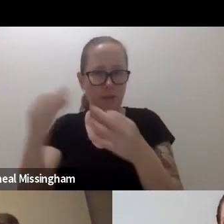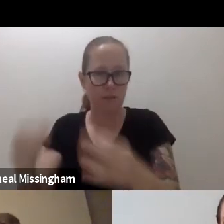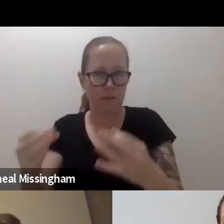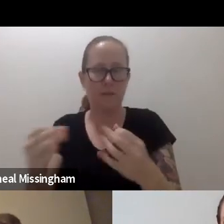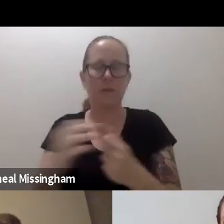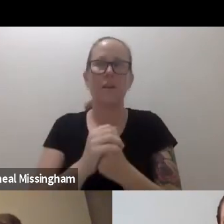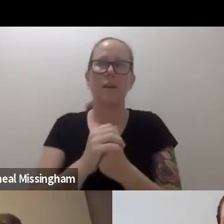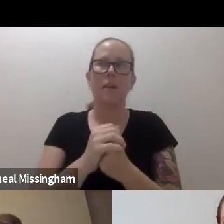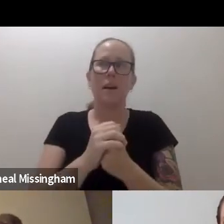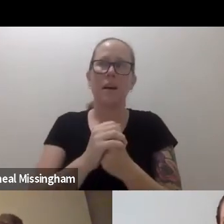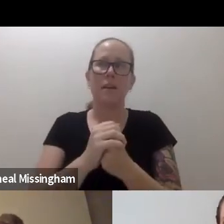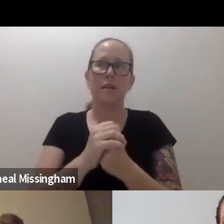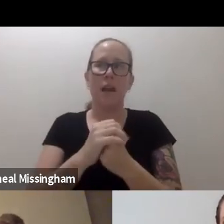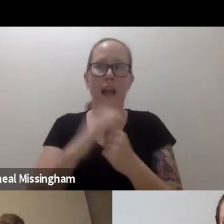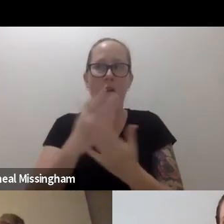decision.